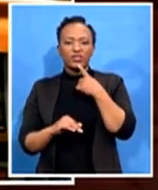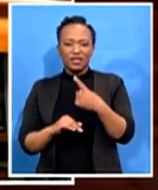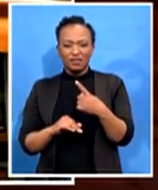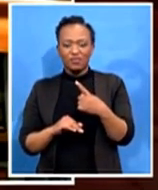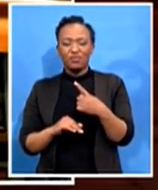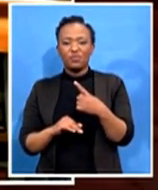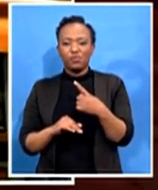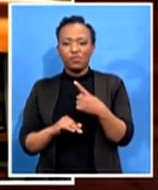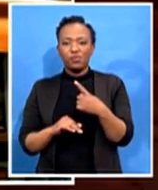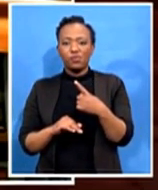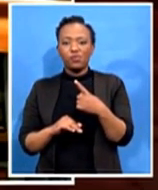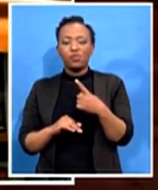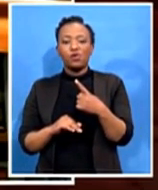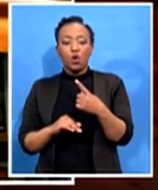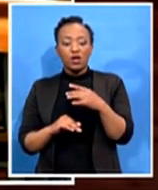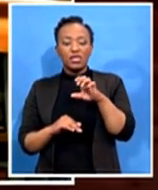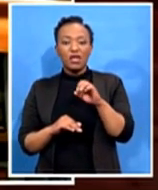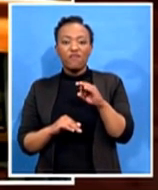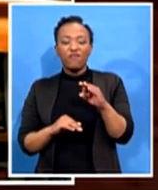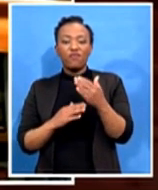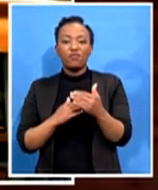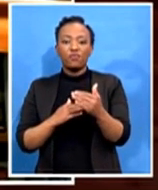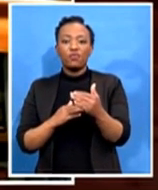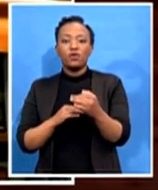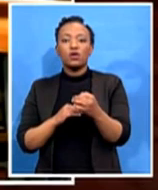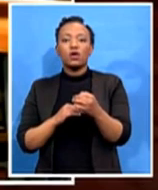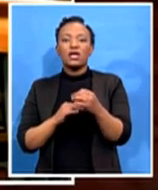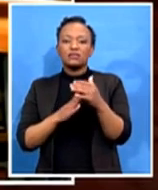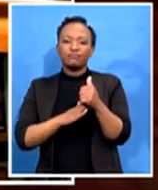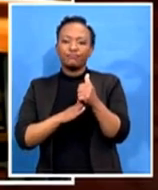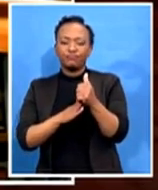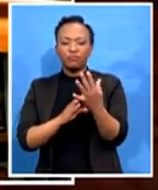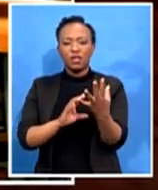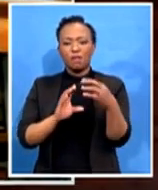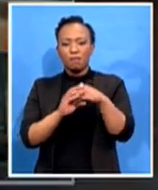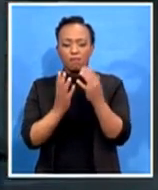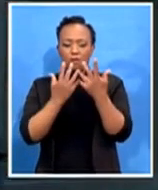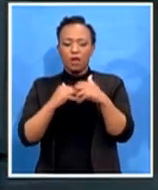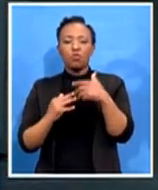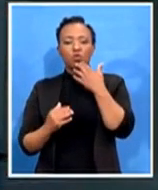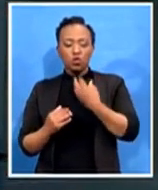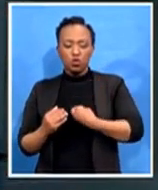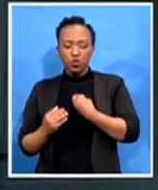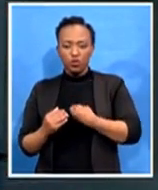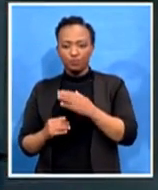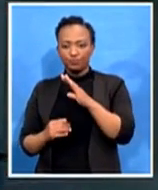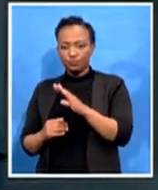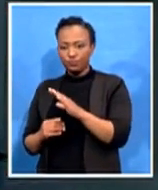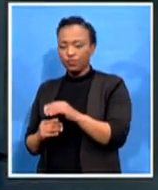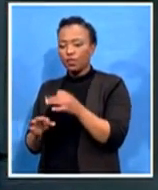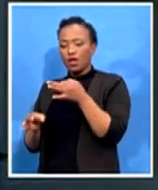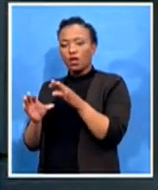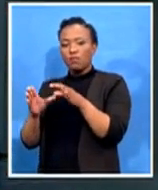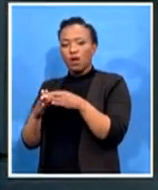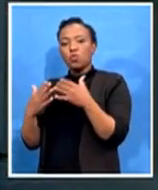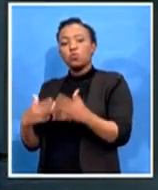EFF is basically the youth. Look, the party is growing, as evident in the 2019 elections. Its parliamentary caucus